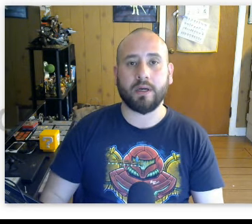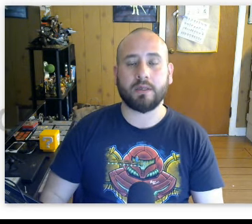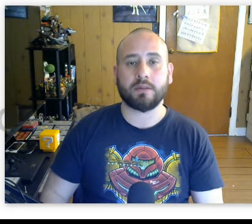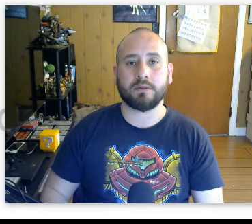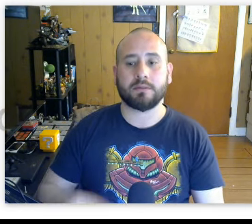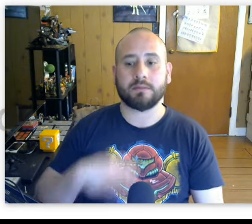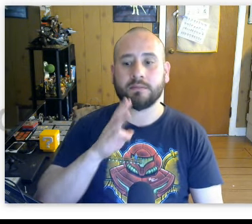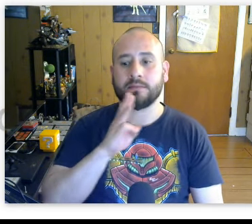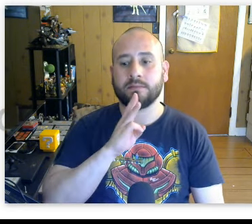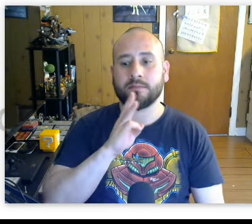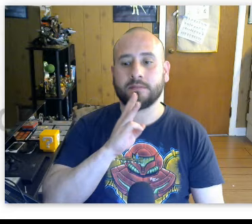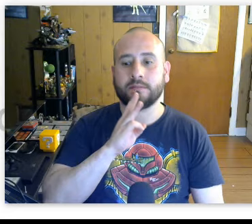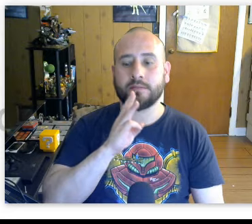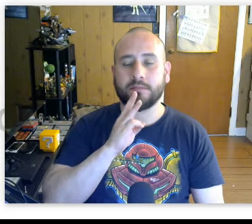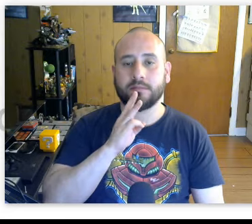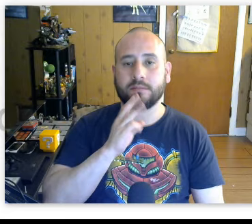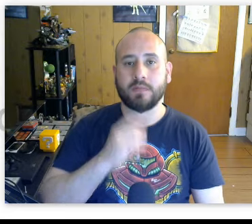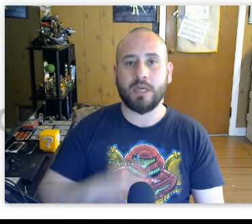water,